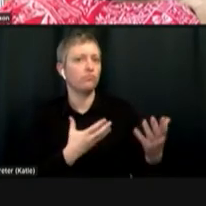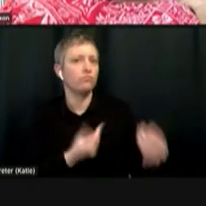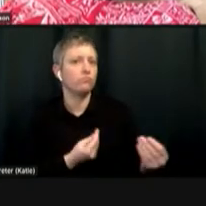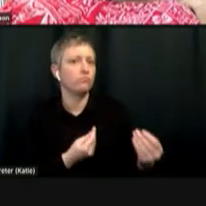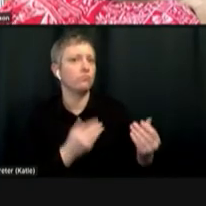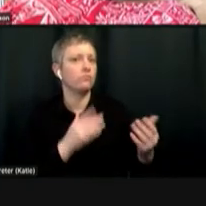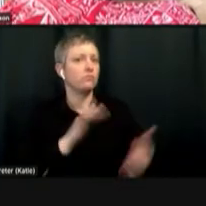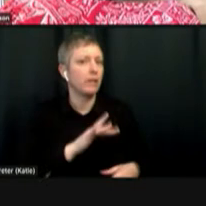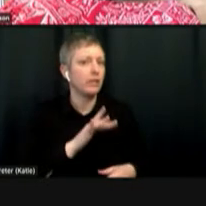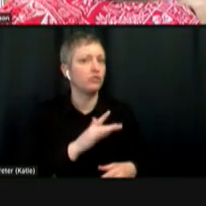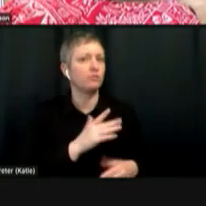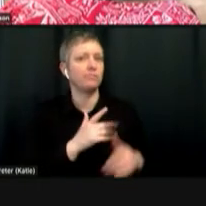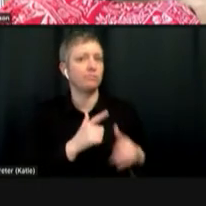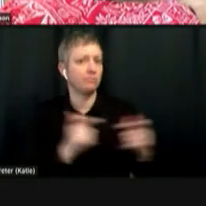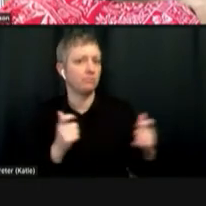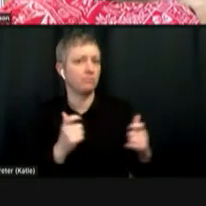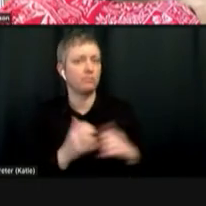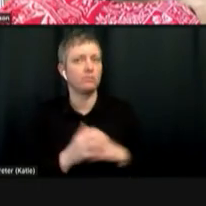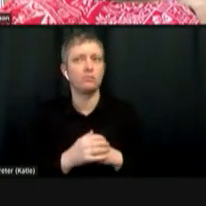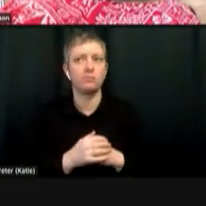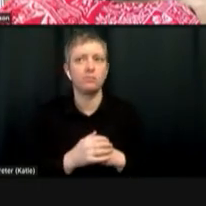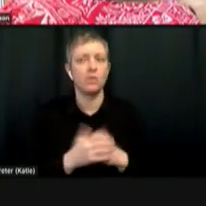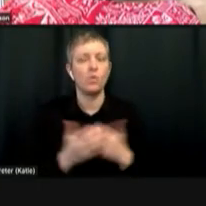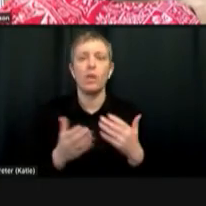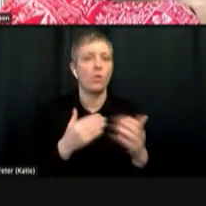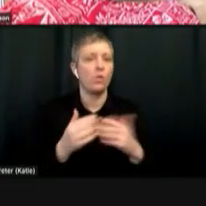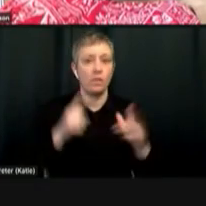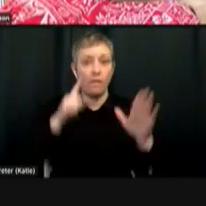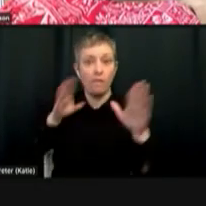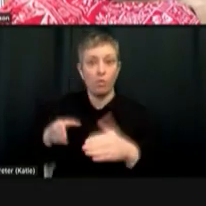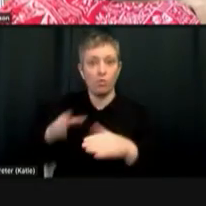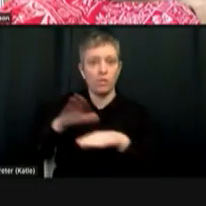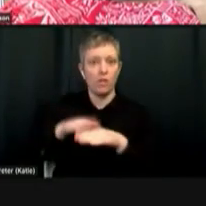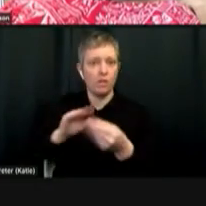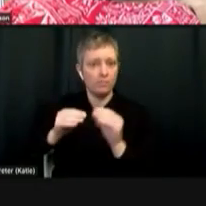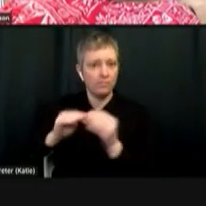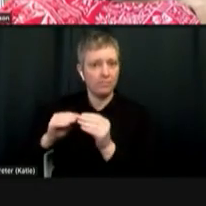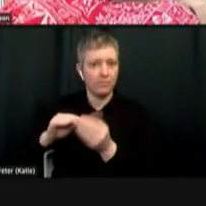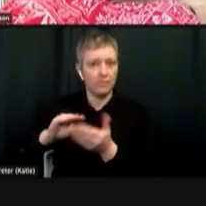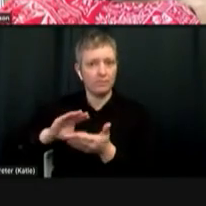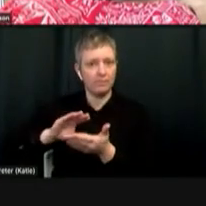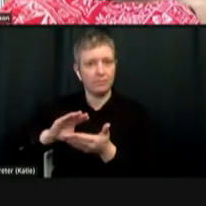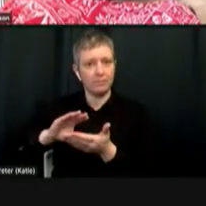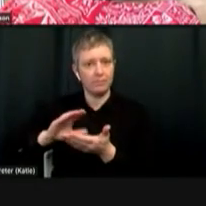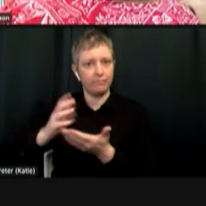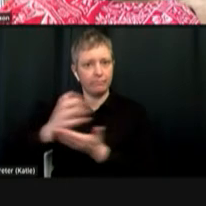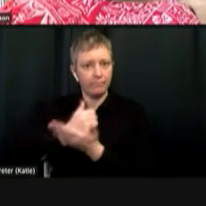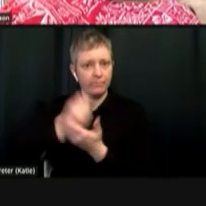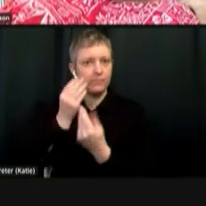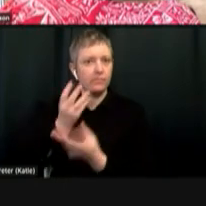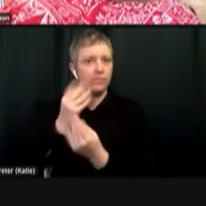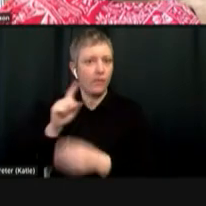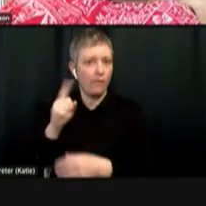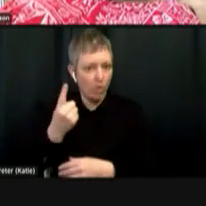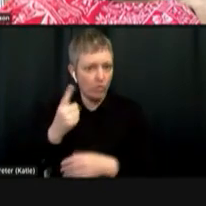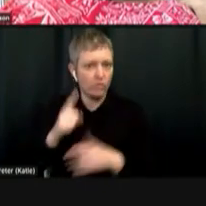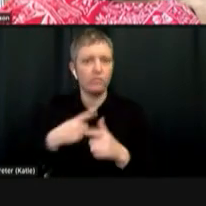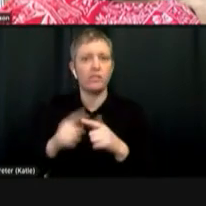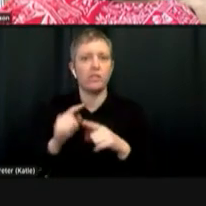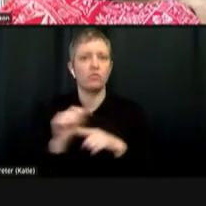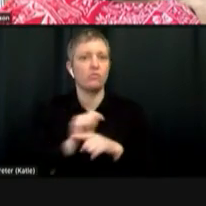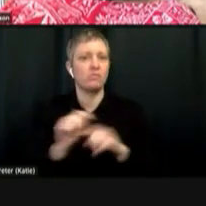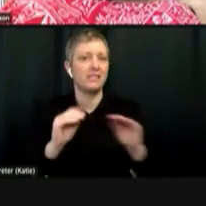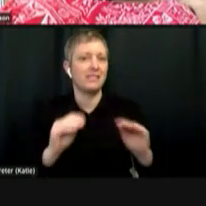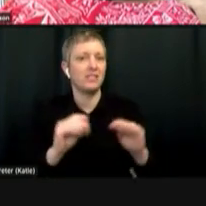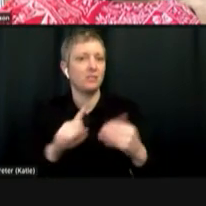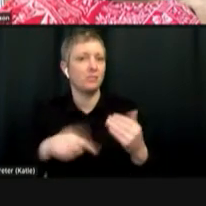So one way is to focus on the data first, try to train people around that. But and I'm sure I did one survey like